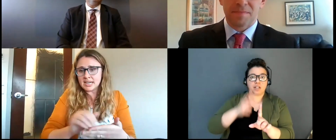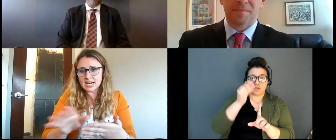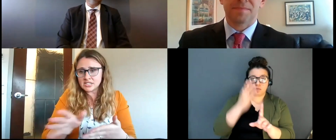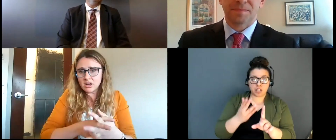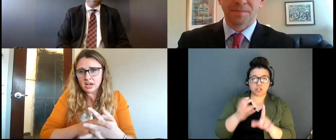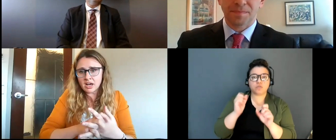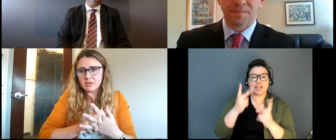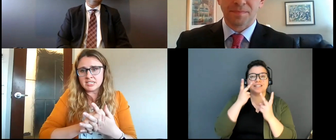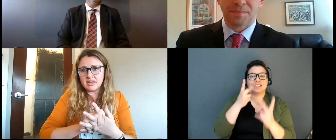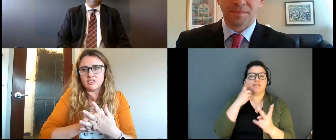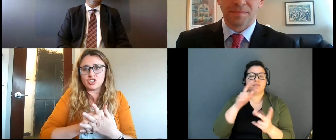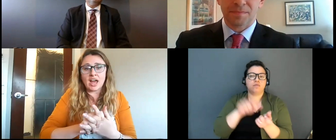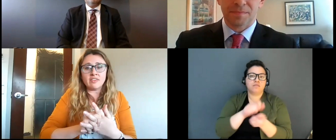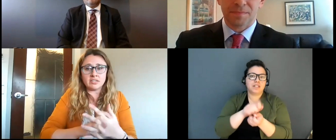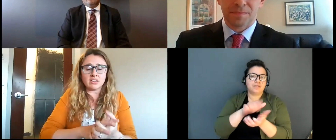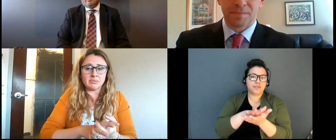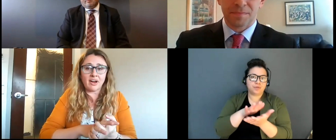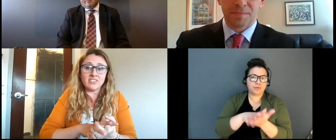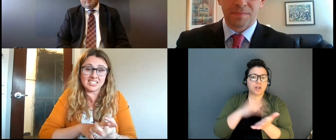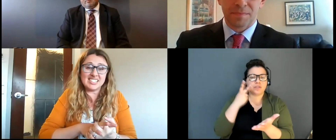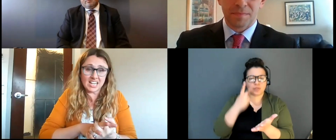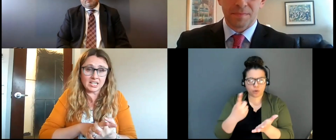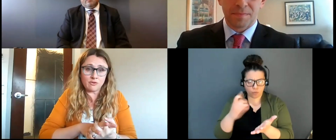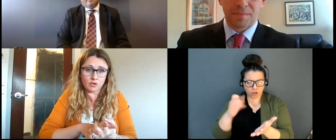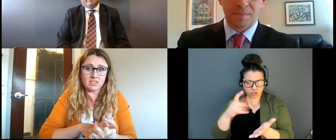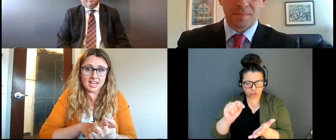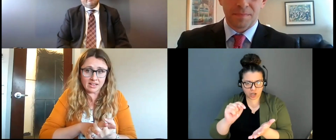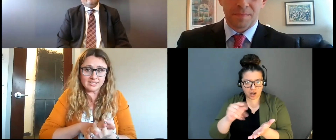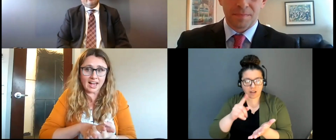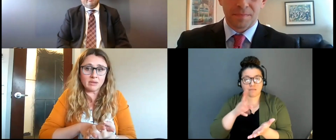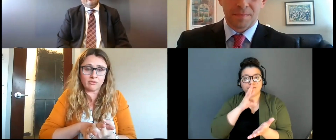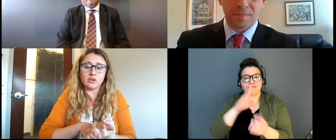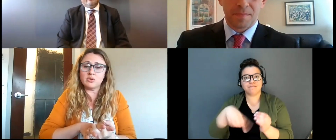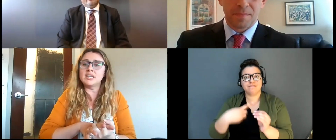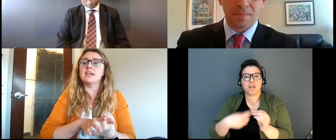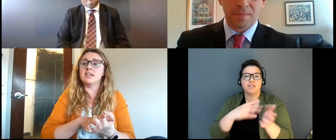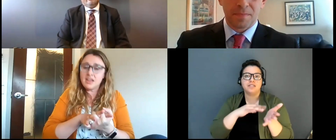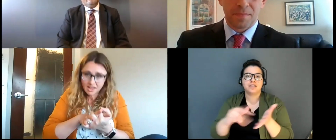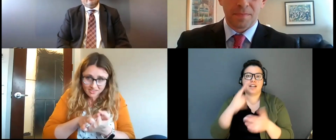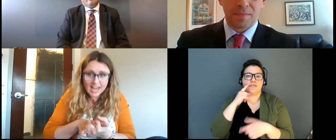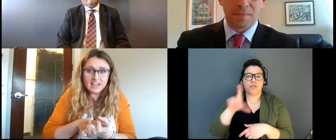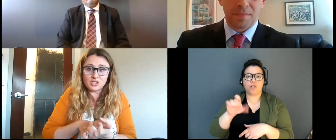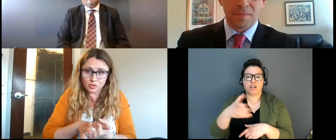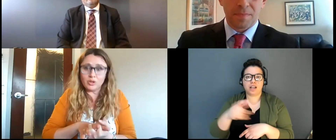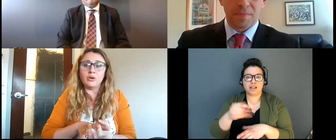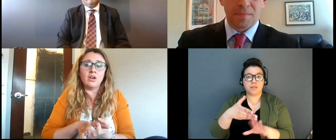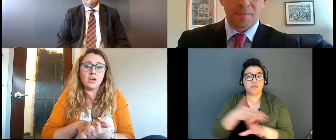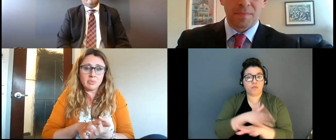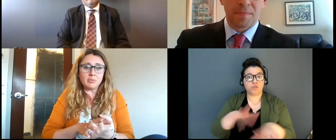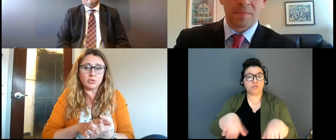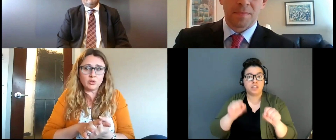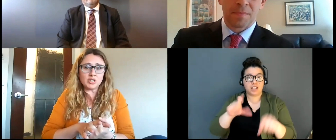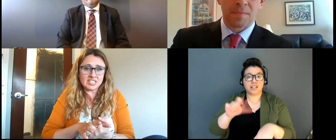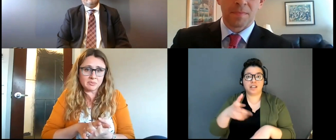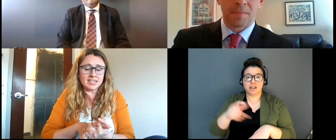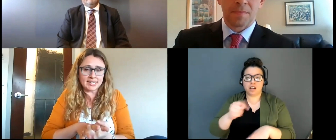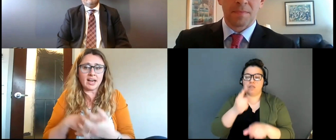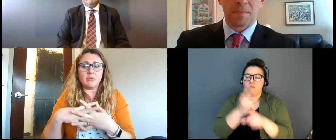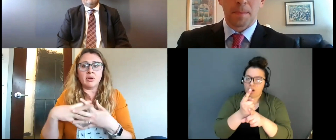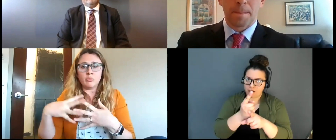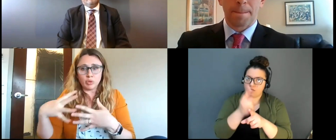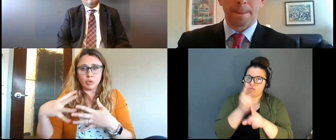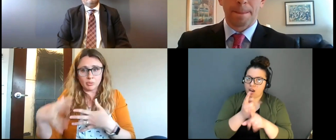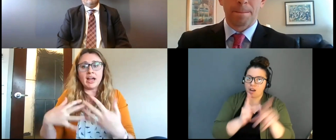is needed. And I saw a comment in the chat that talks about having to study for the LSAT before you take it. And that is true. People usually